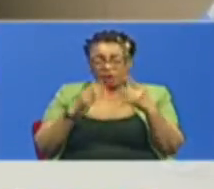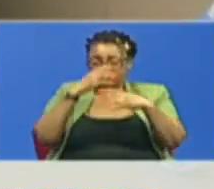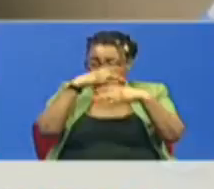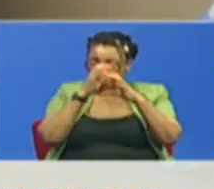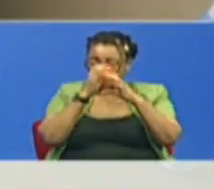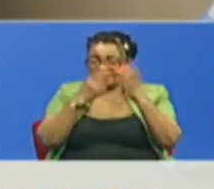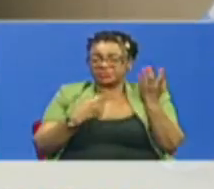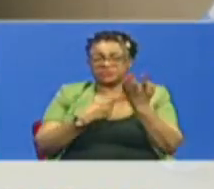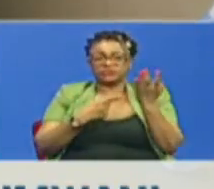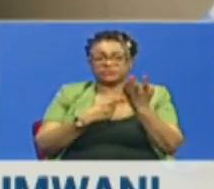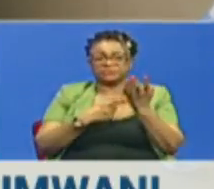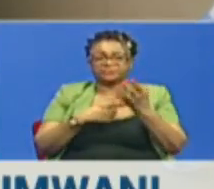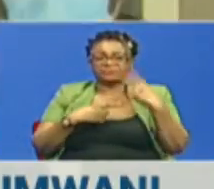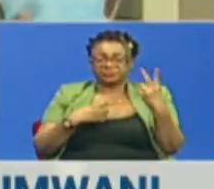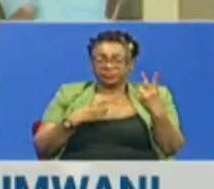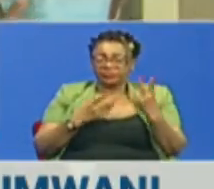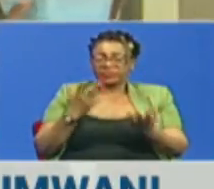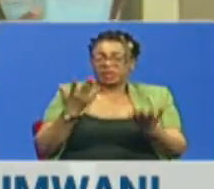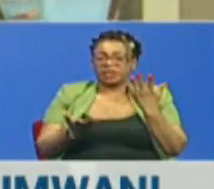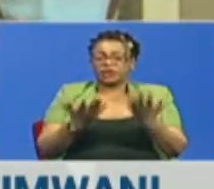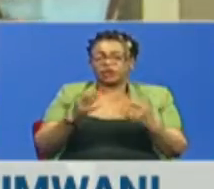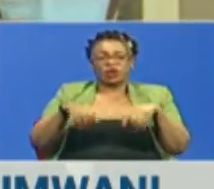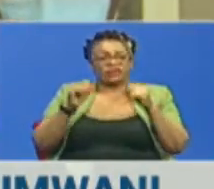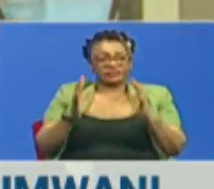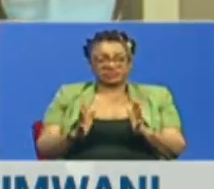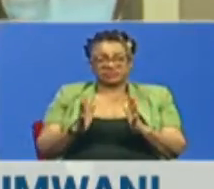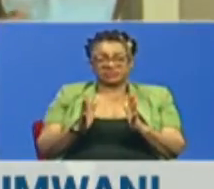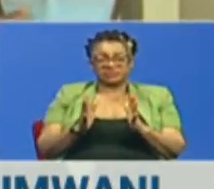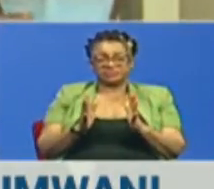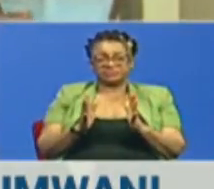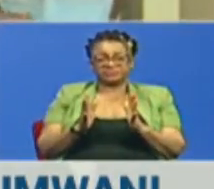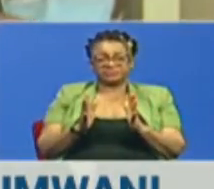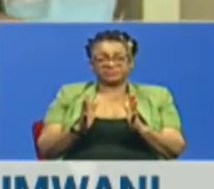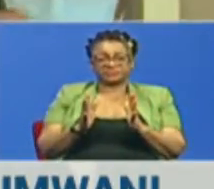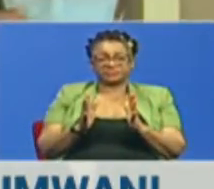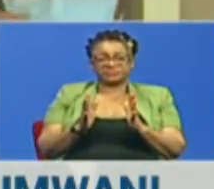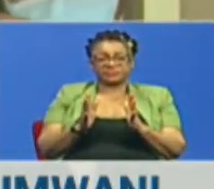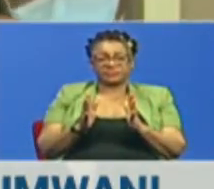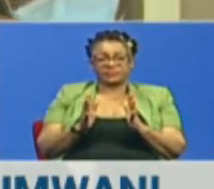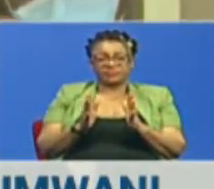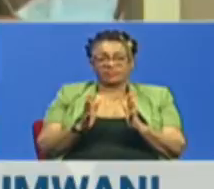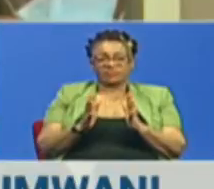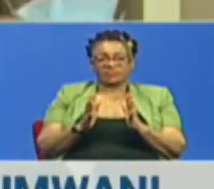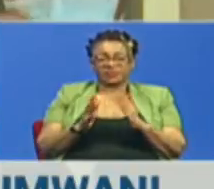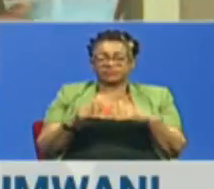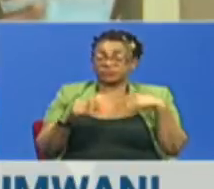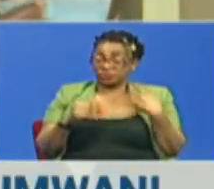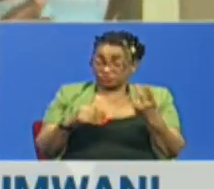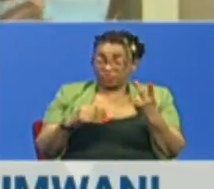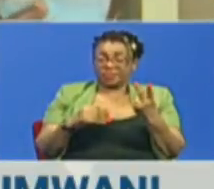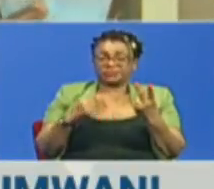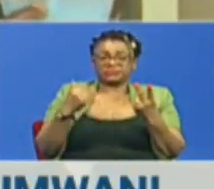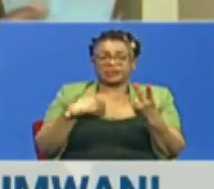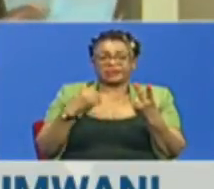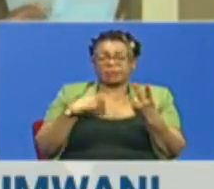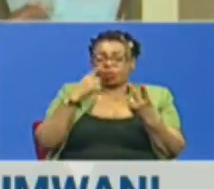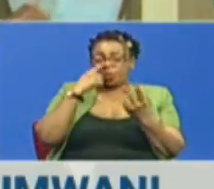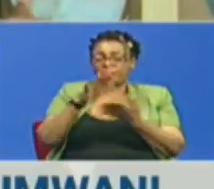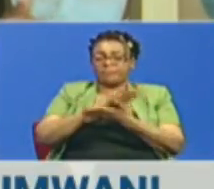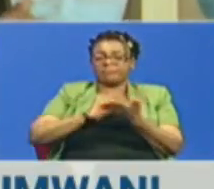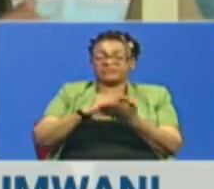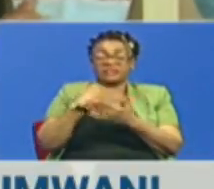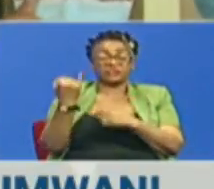and two clinical officers. 41 have been on home-based isolation. Two actually have been discharged from home-based isolation